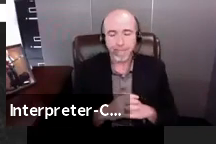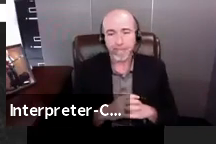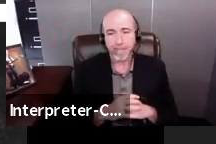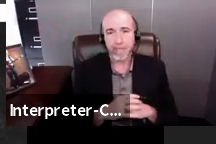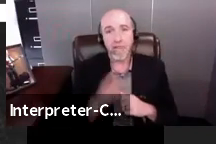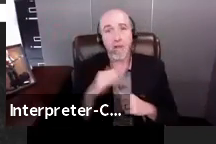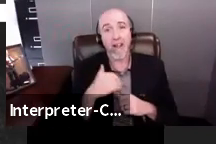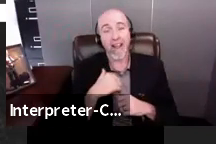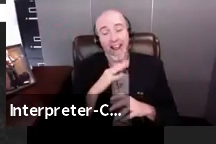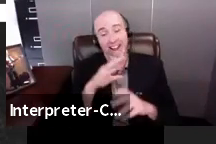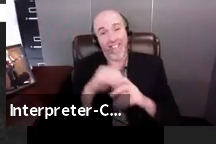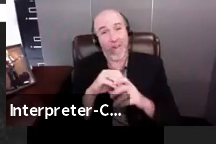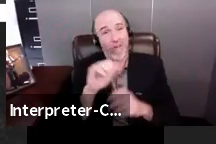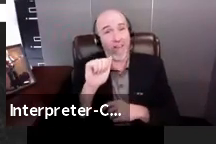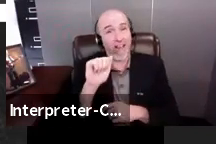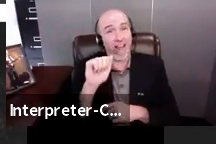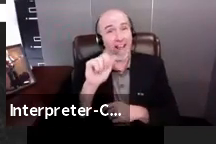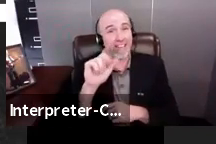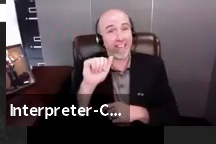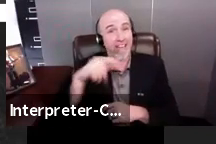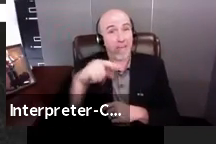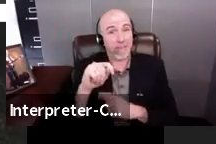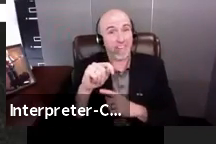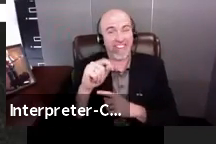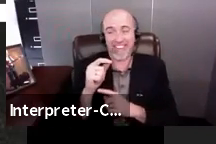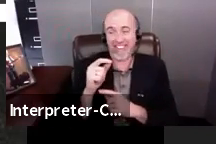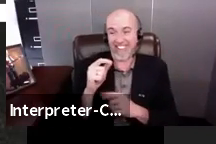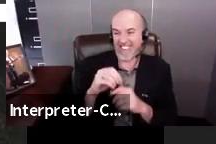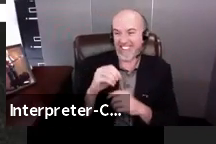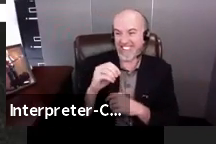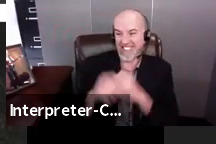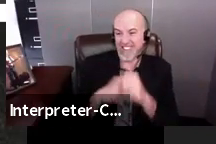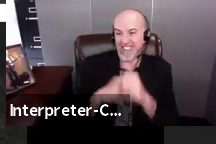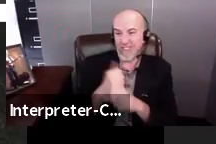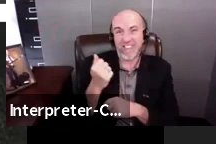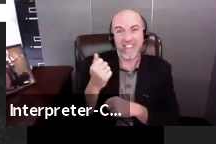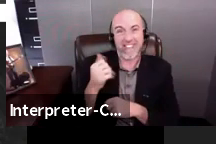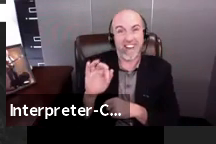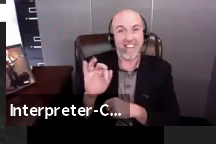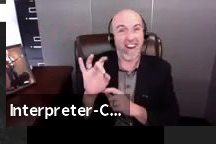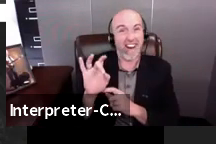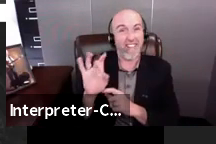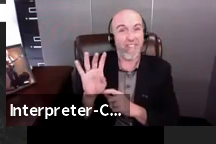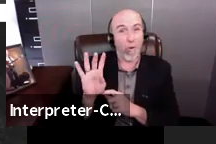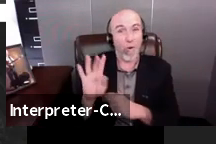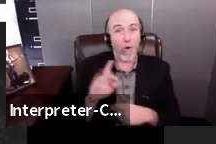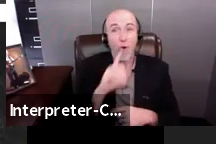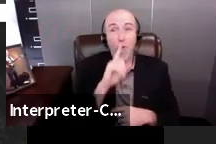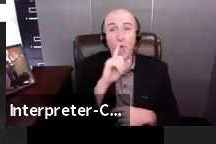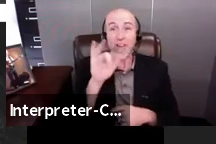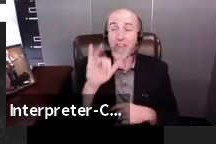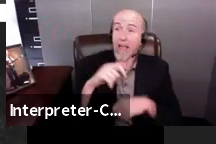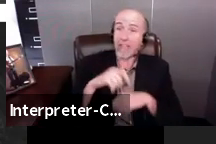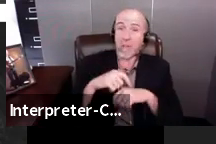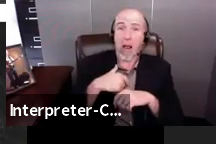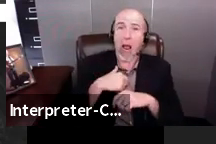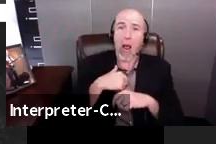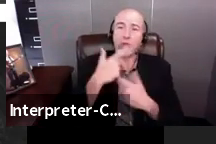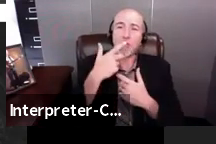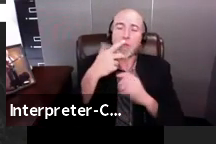the DAPT in 1984. You know, I was basically a policy wonk by